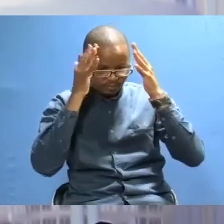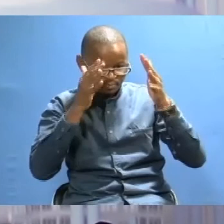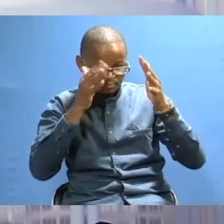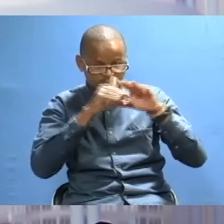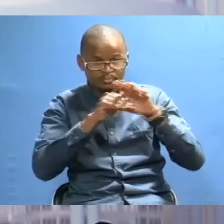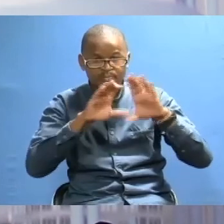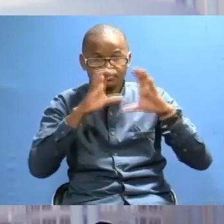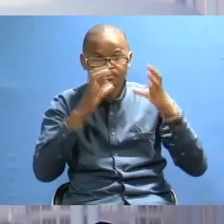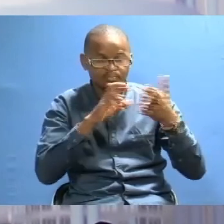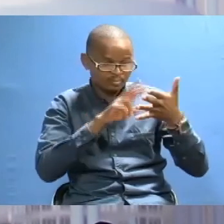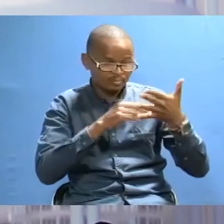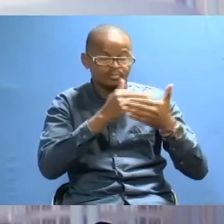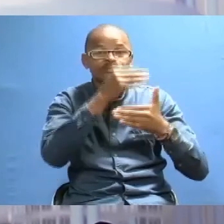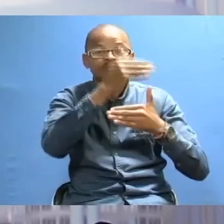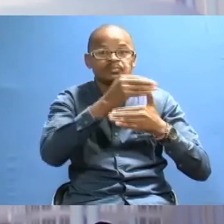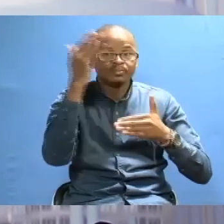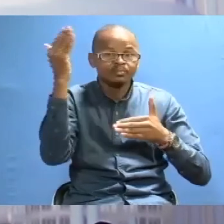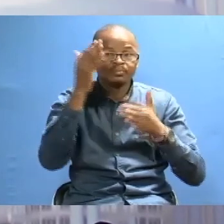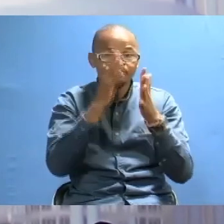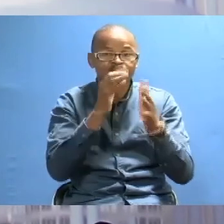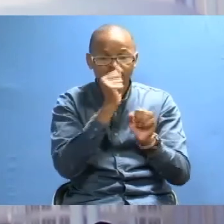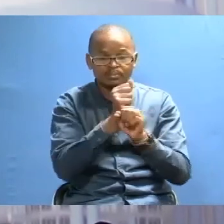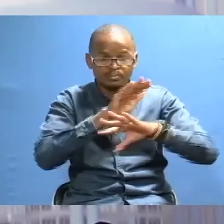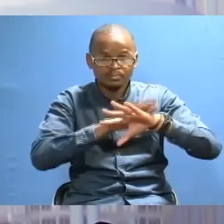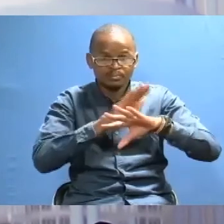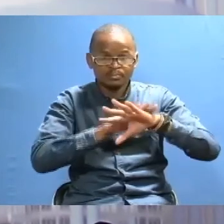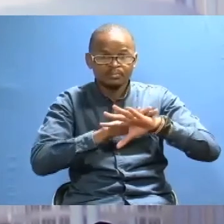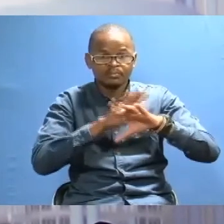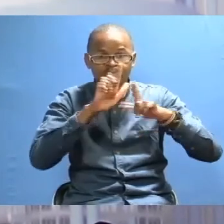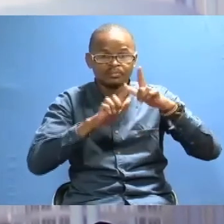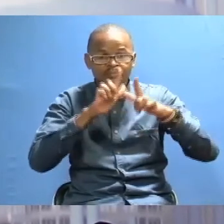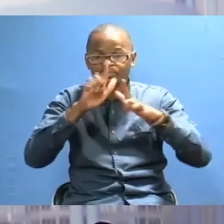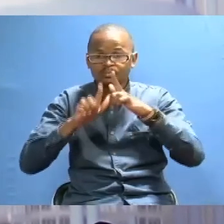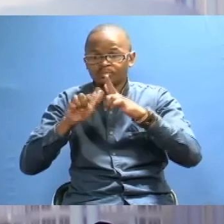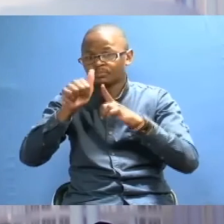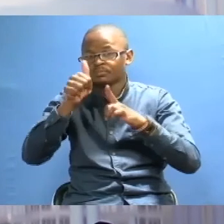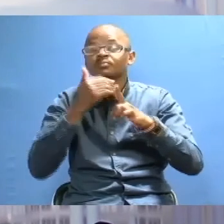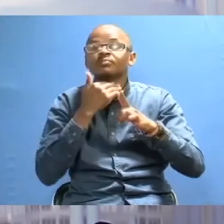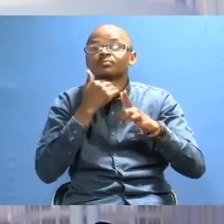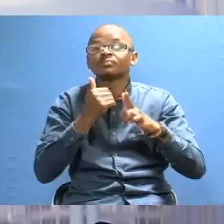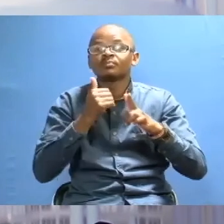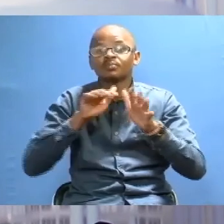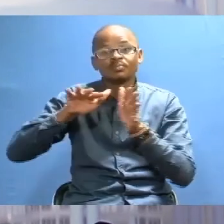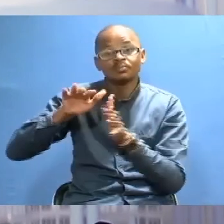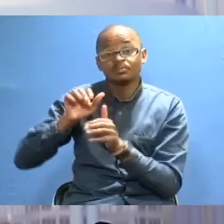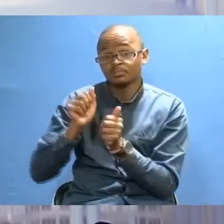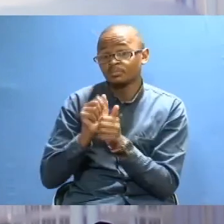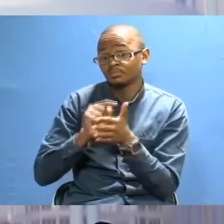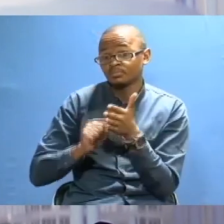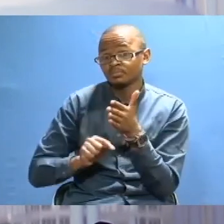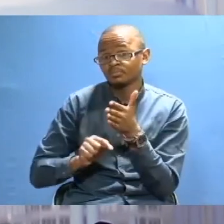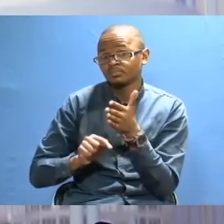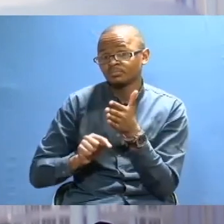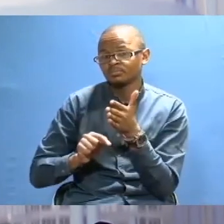in class, read ahead of the lectures, and make good use of the library. The other point I would want to leave with you